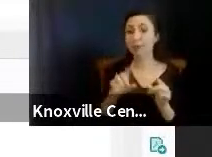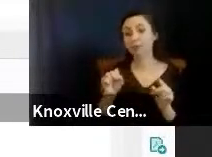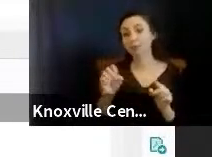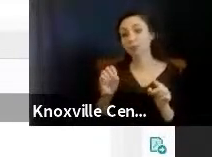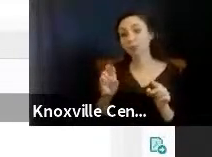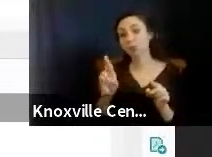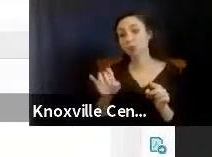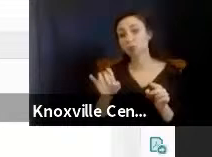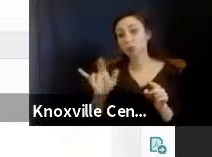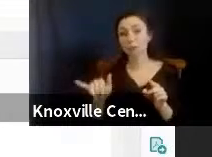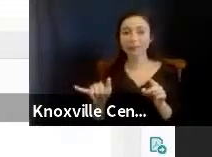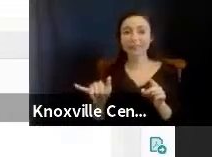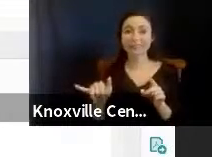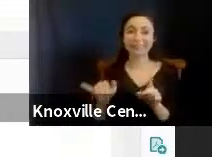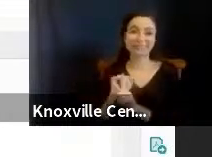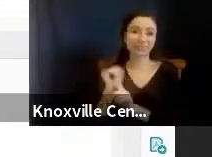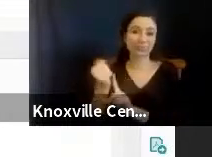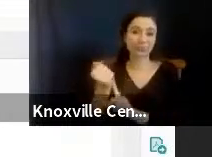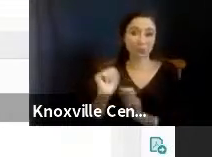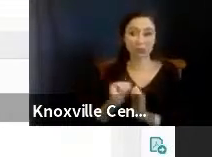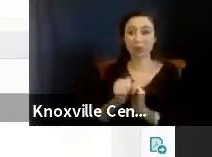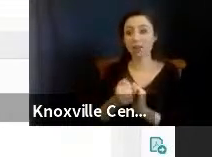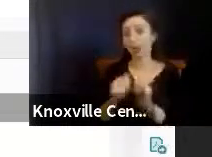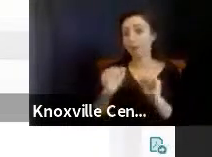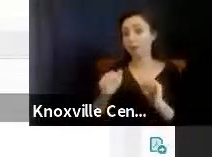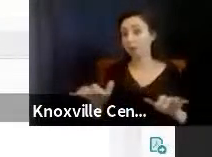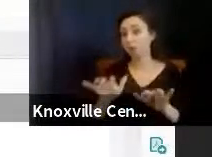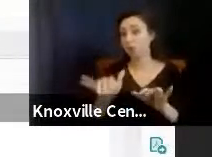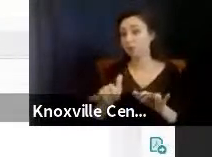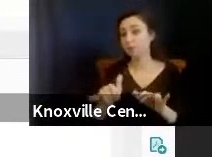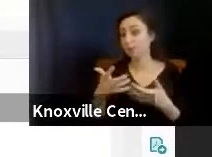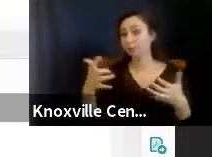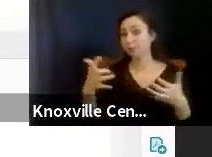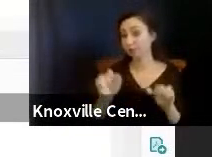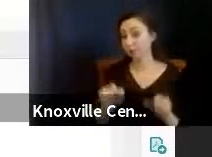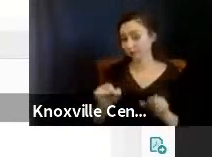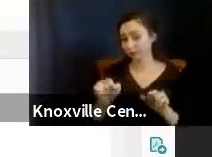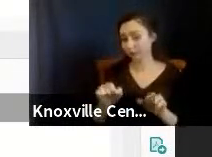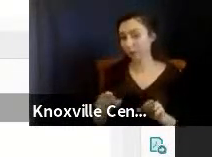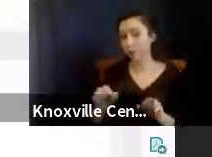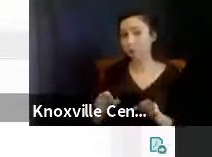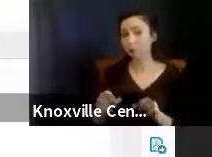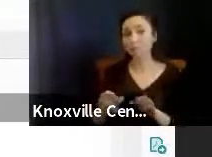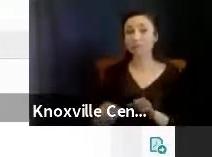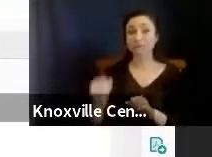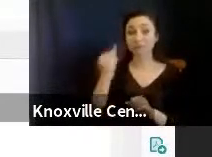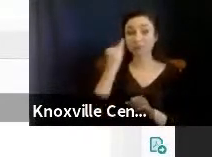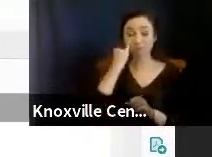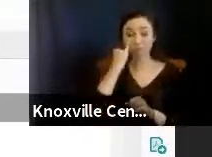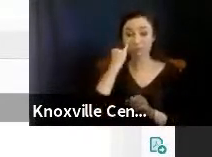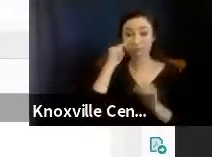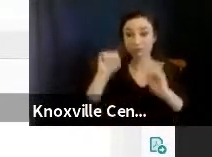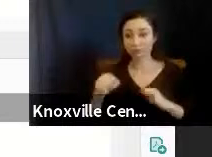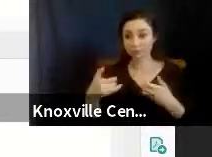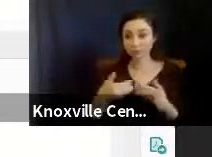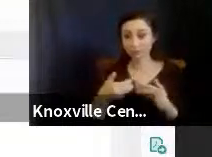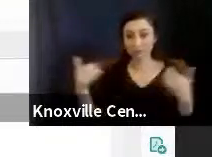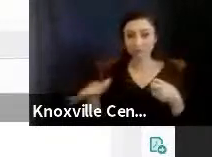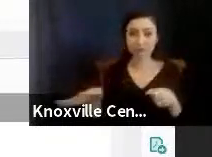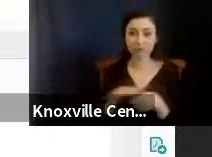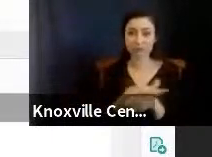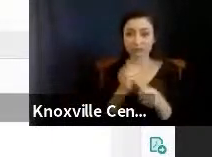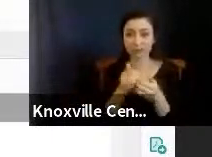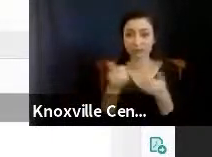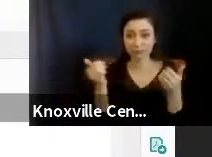situation. So how they can do that as much as they can, and then that if they can separate